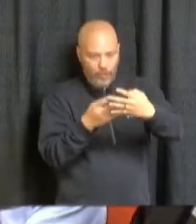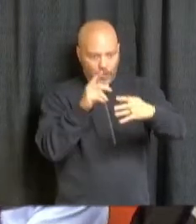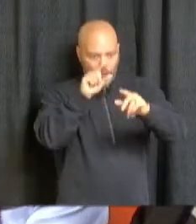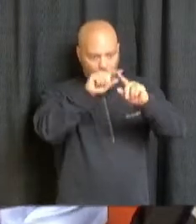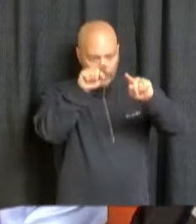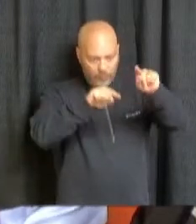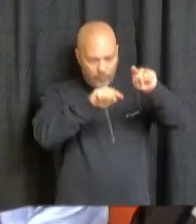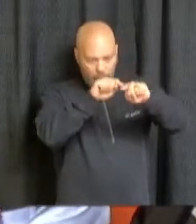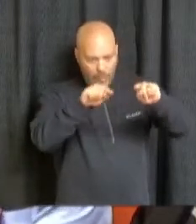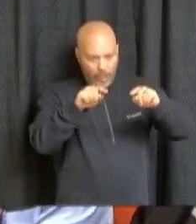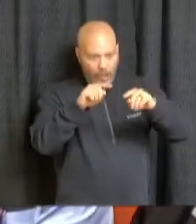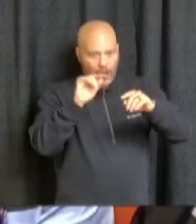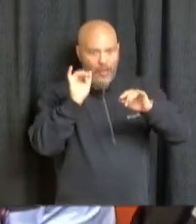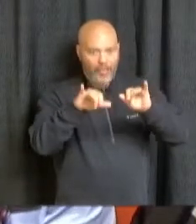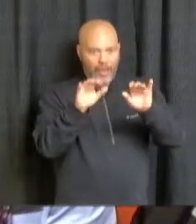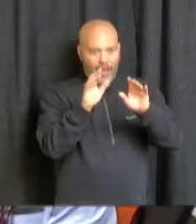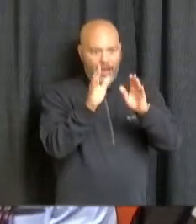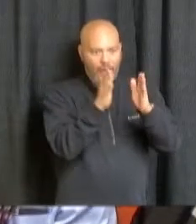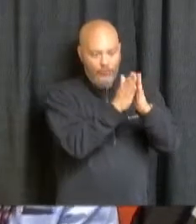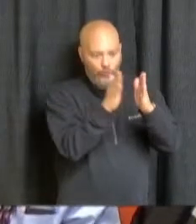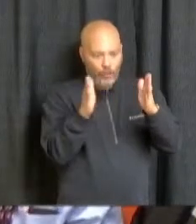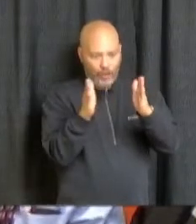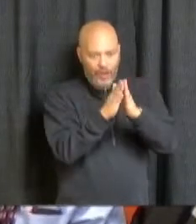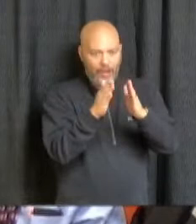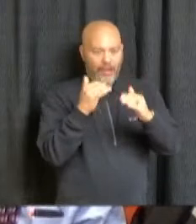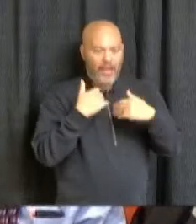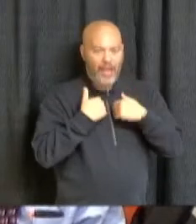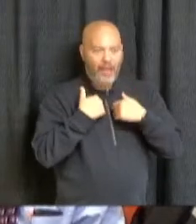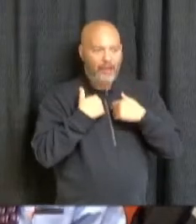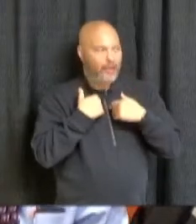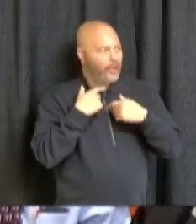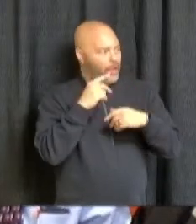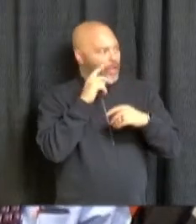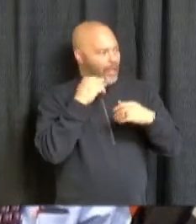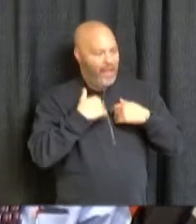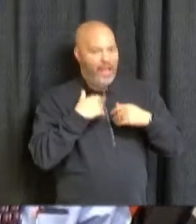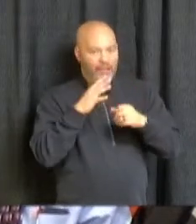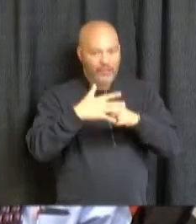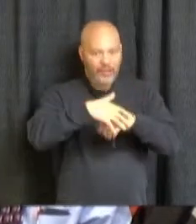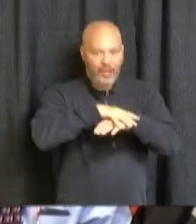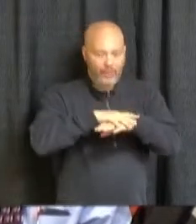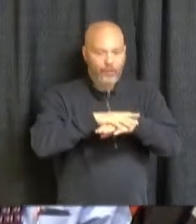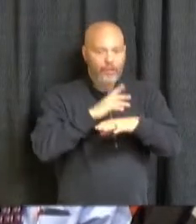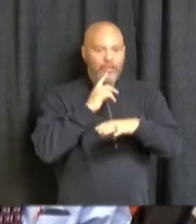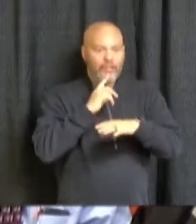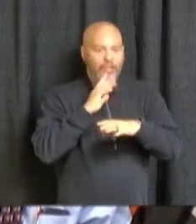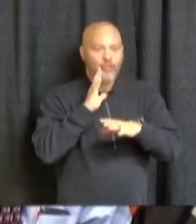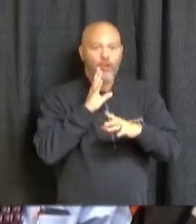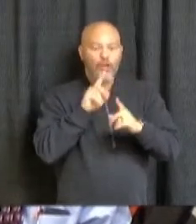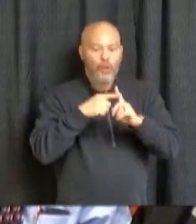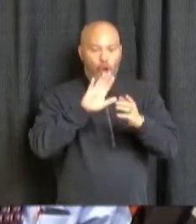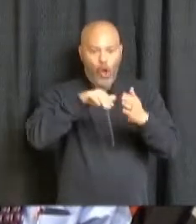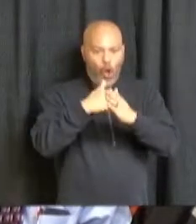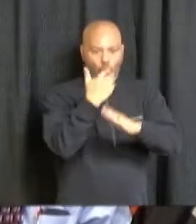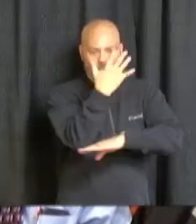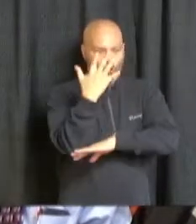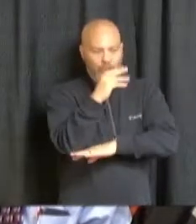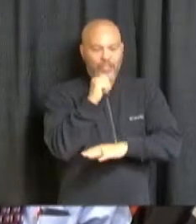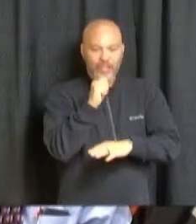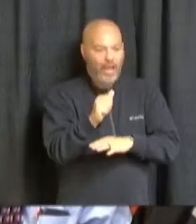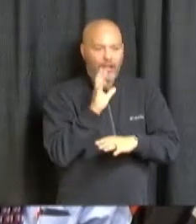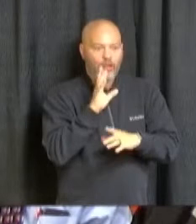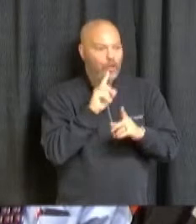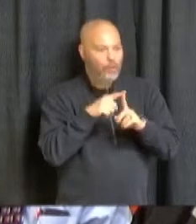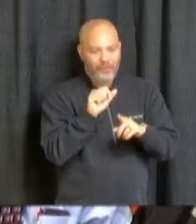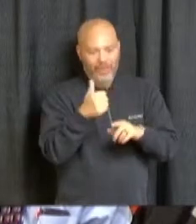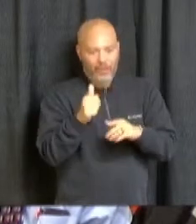that slide that has the grid lines on it, it's covering all of the wood line. It's not covering any